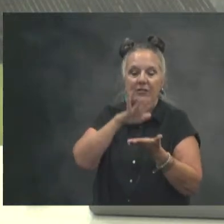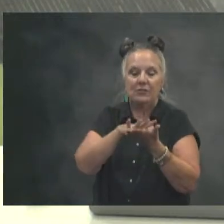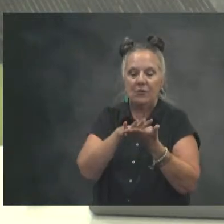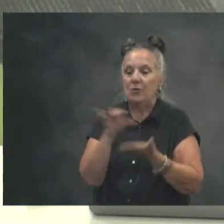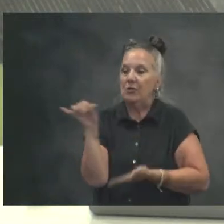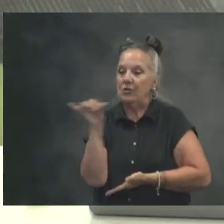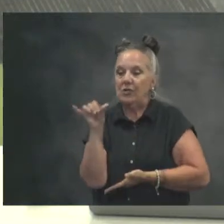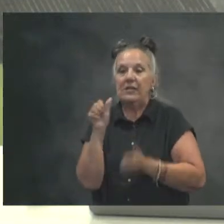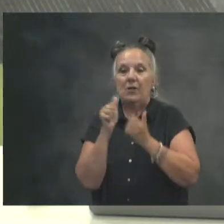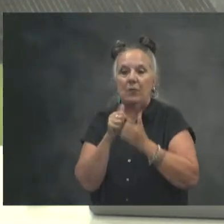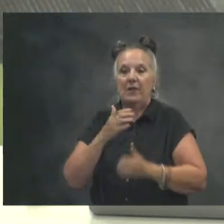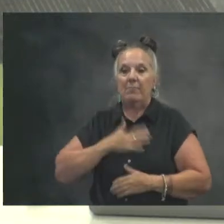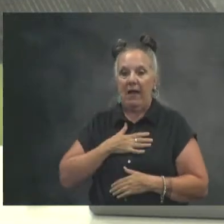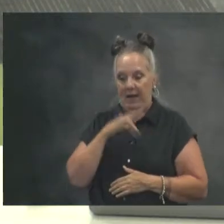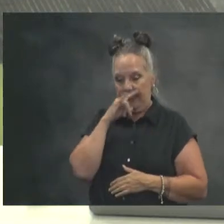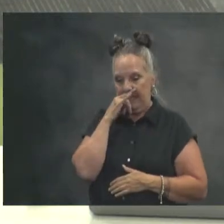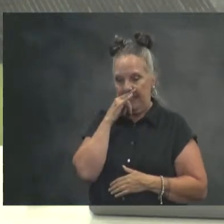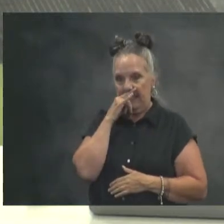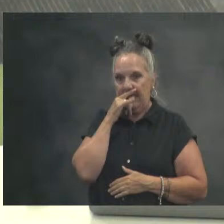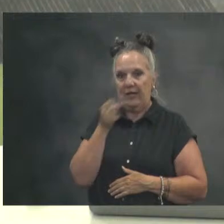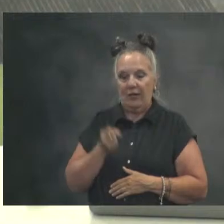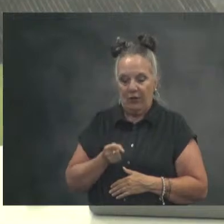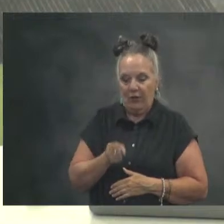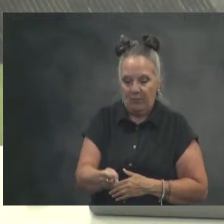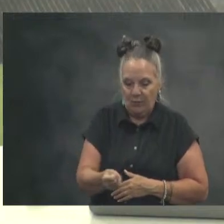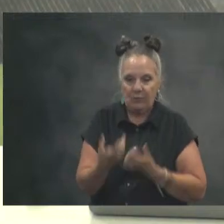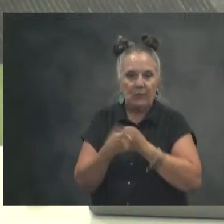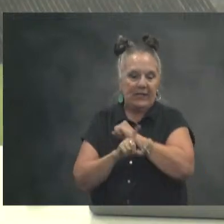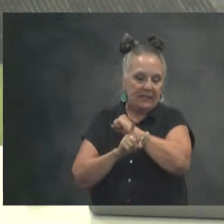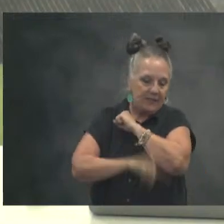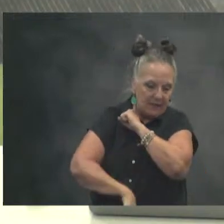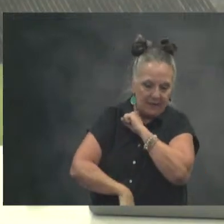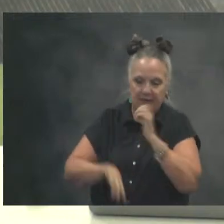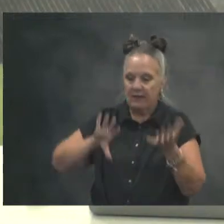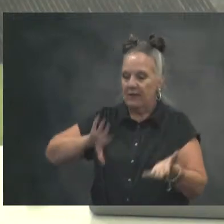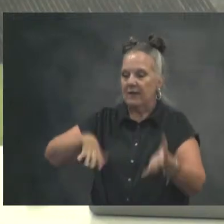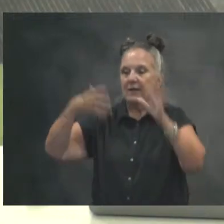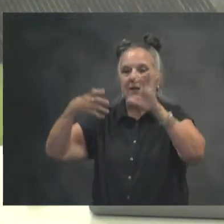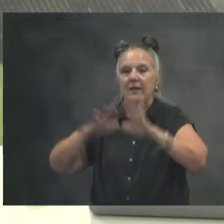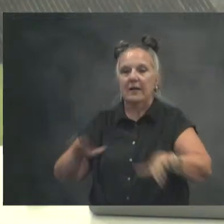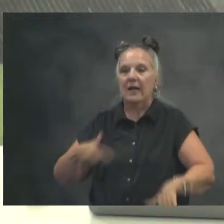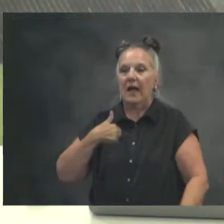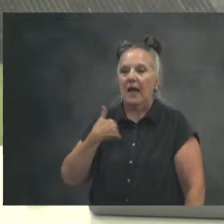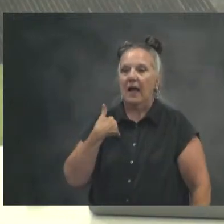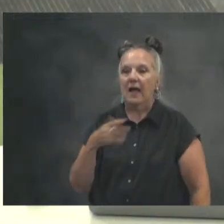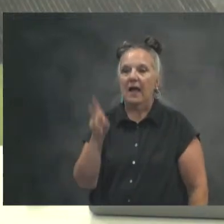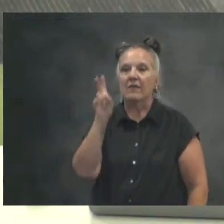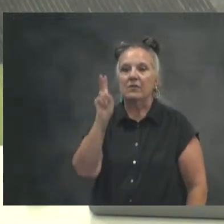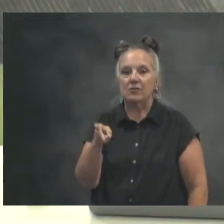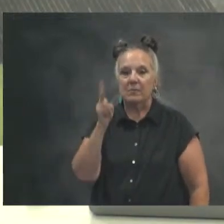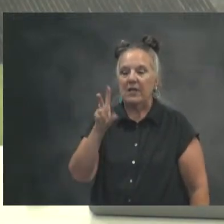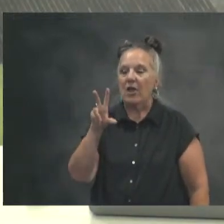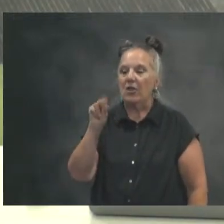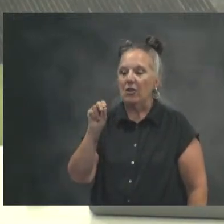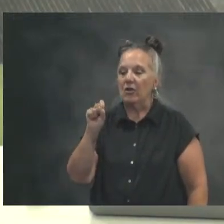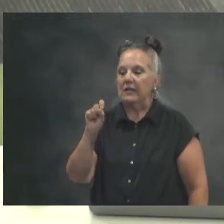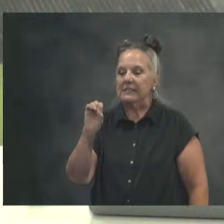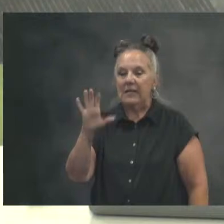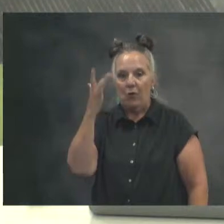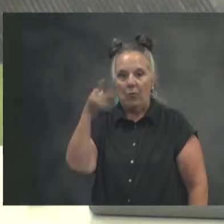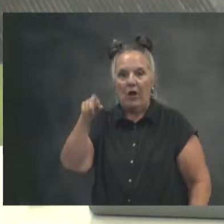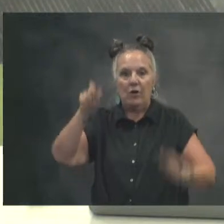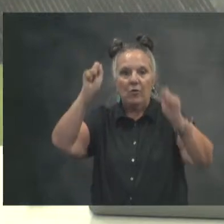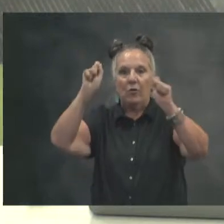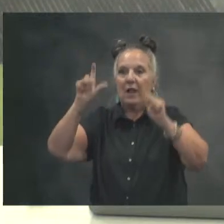like what you did with my kid, putting him in with delinquents and disruptive children. I still got 2 minutes and 30 seconds left, Linda. Why are you holding that postcard